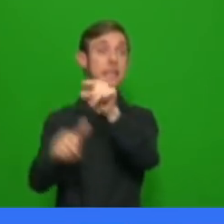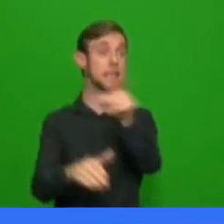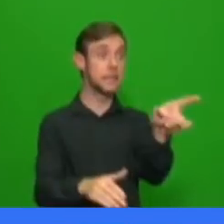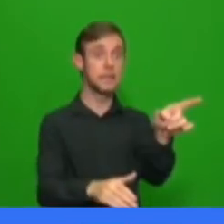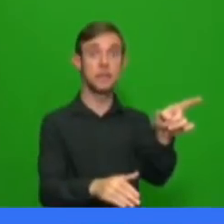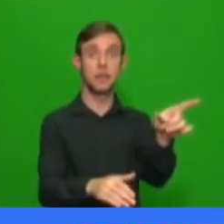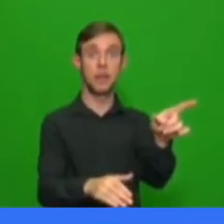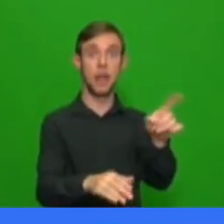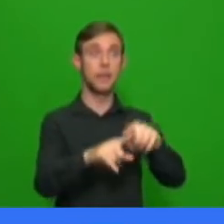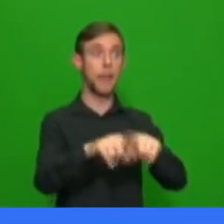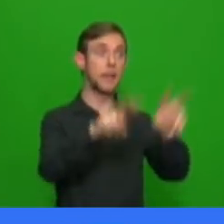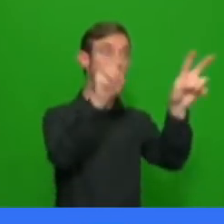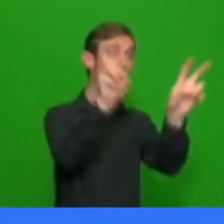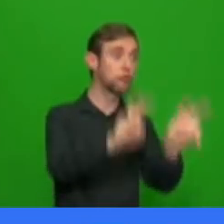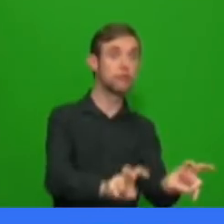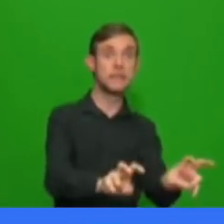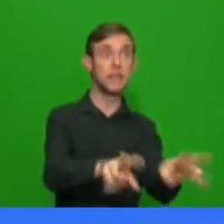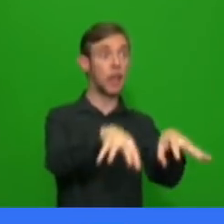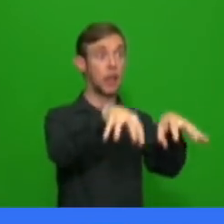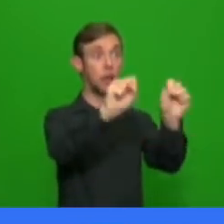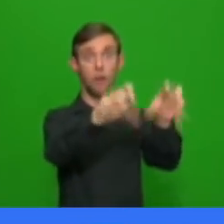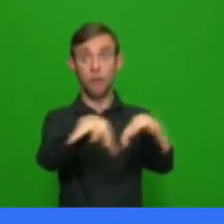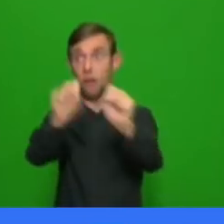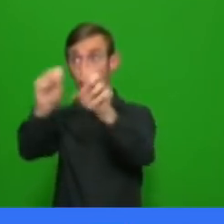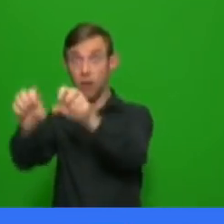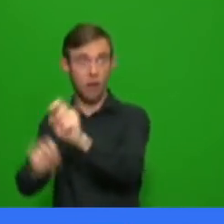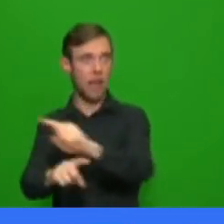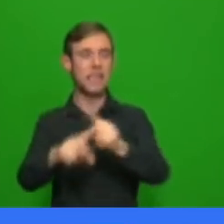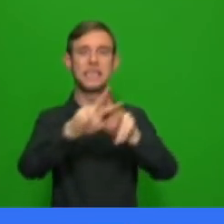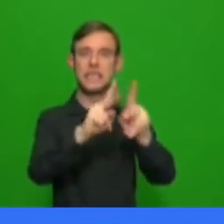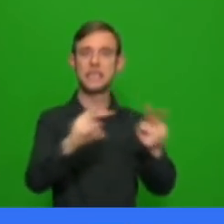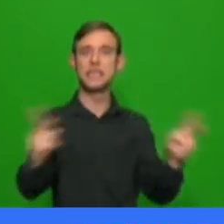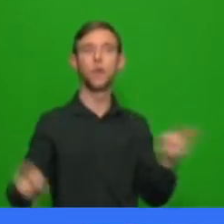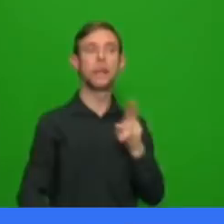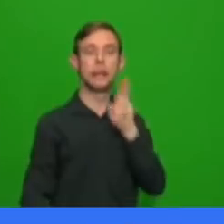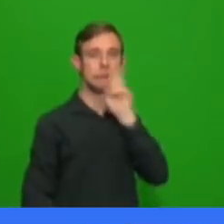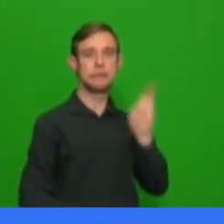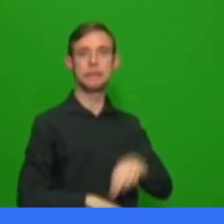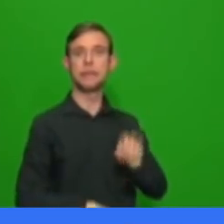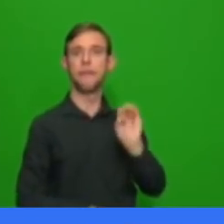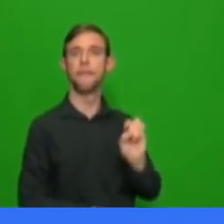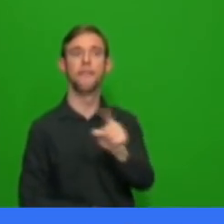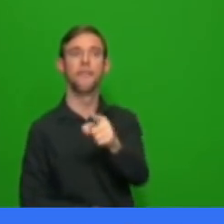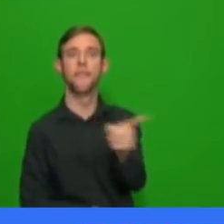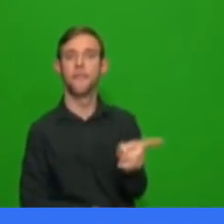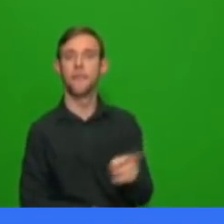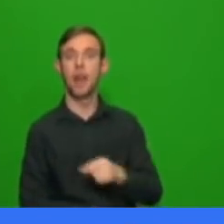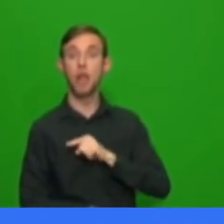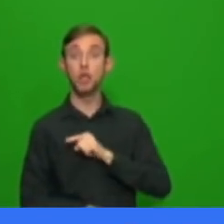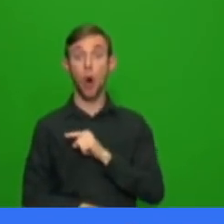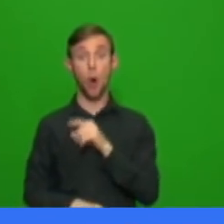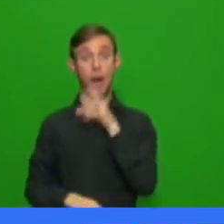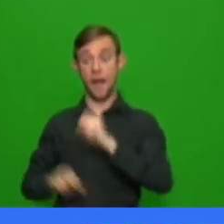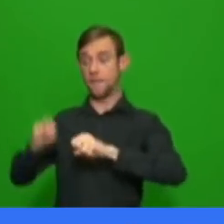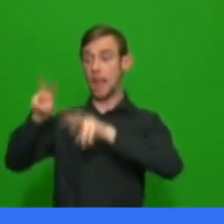differently. And when you have load shedding scheduled,